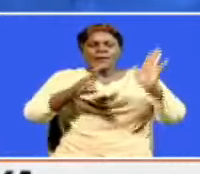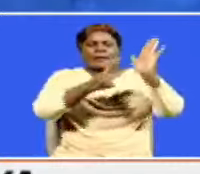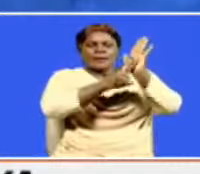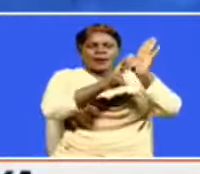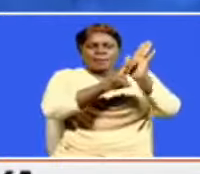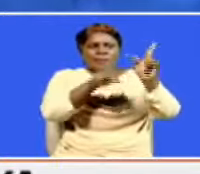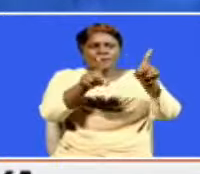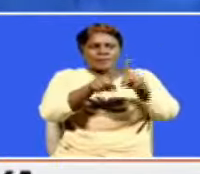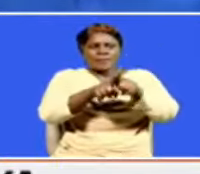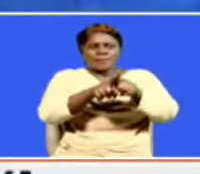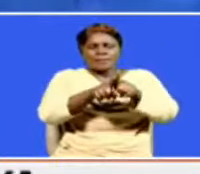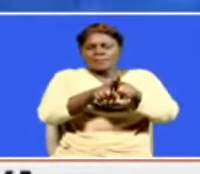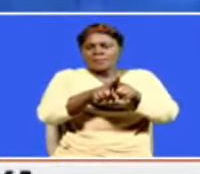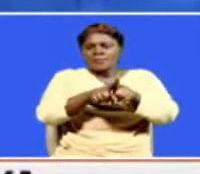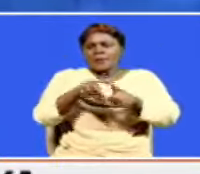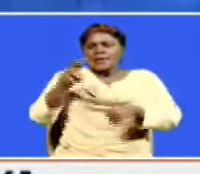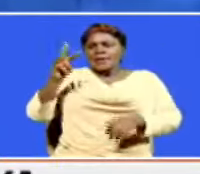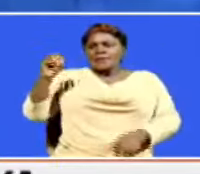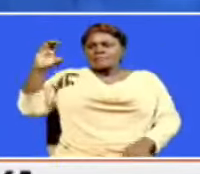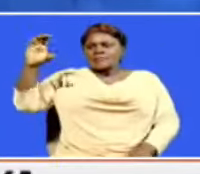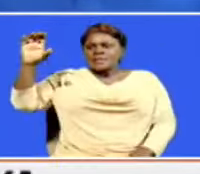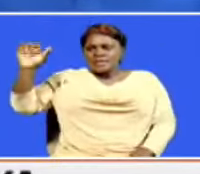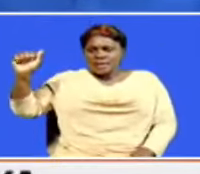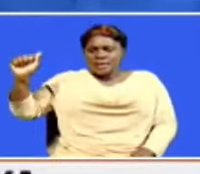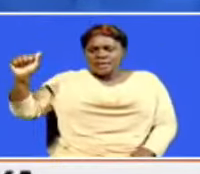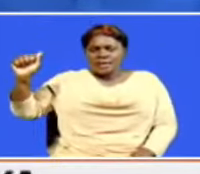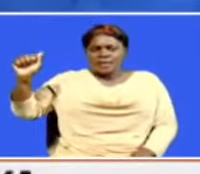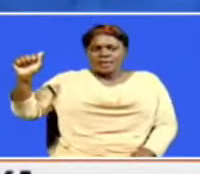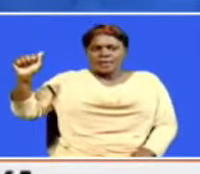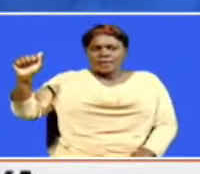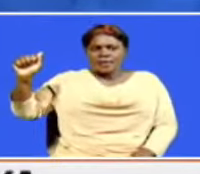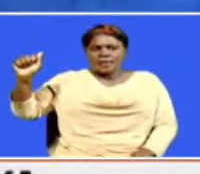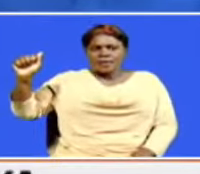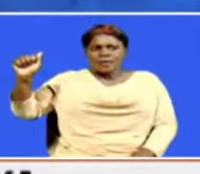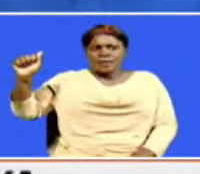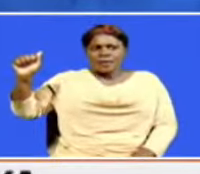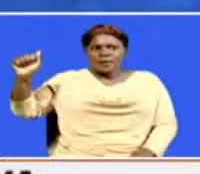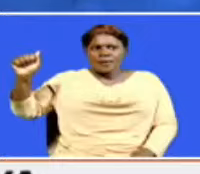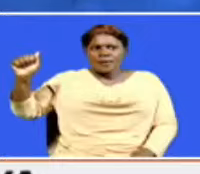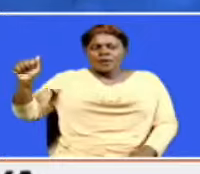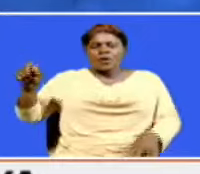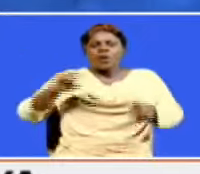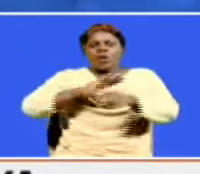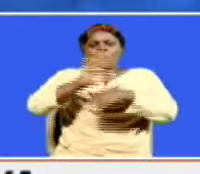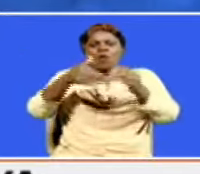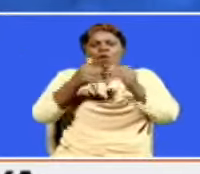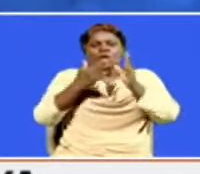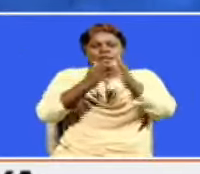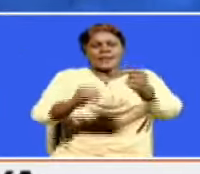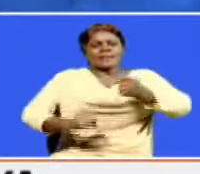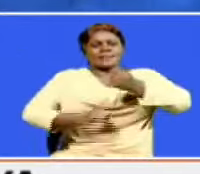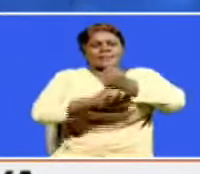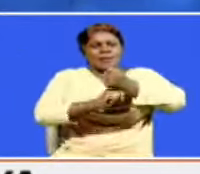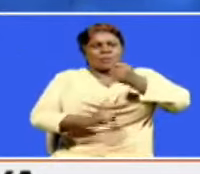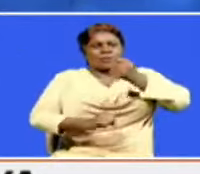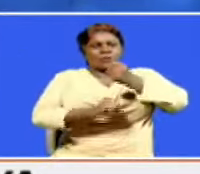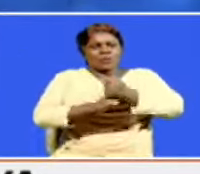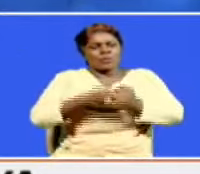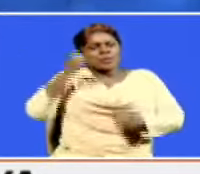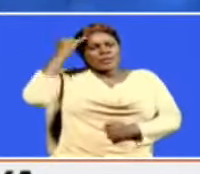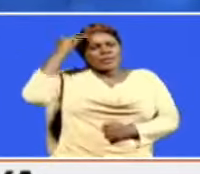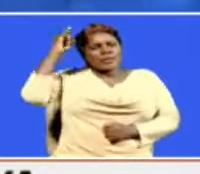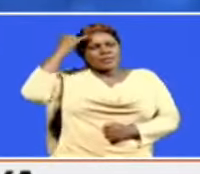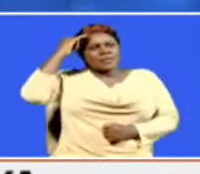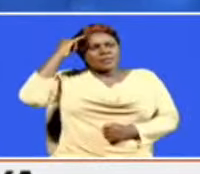and Honorable Madenge, MCA for Baragwe, and all the leaders who supported this